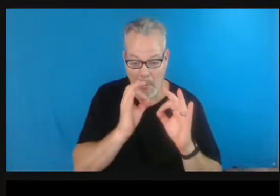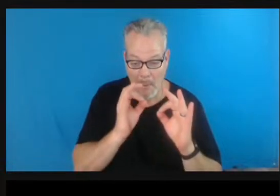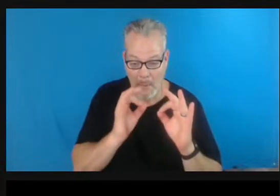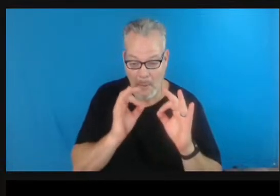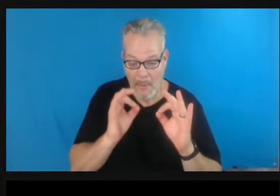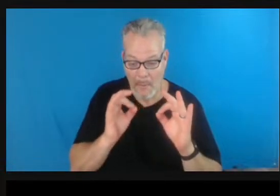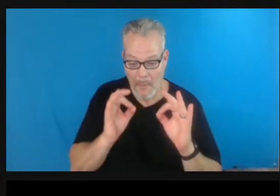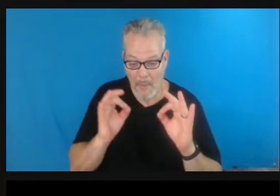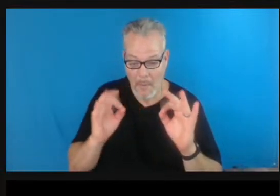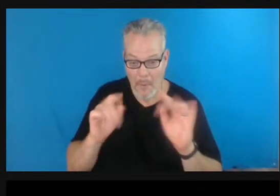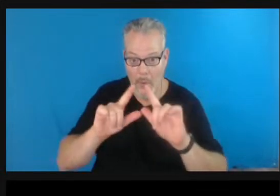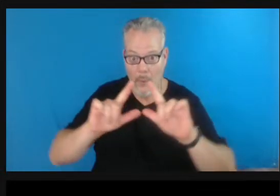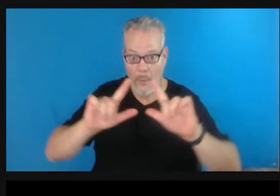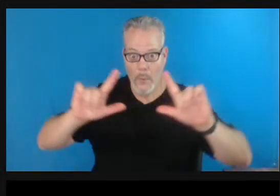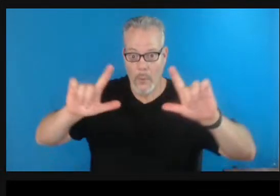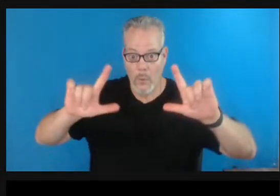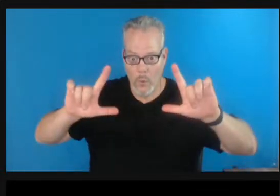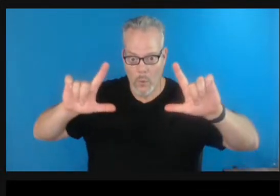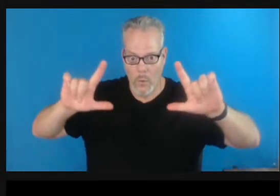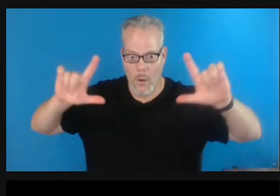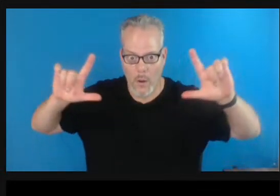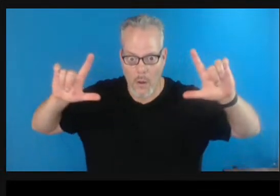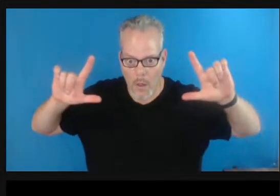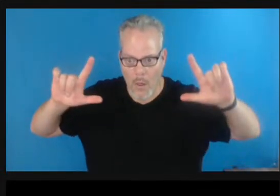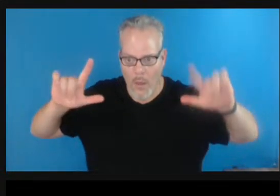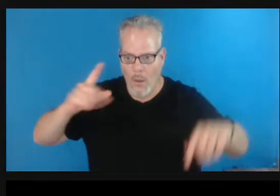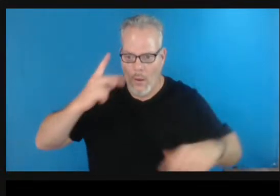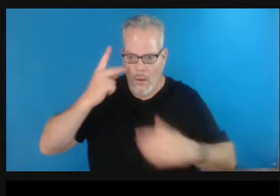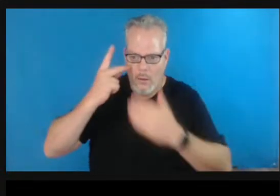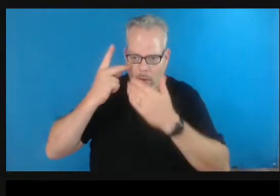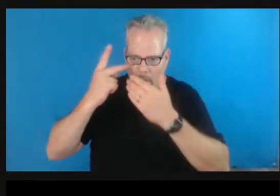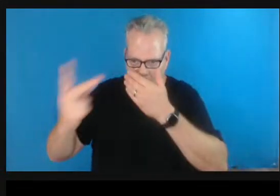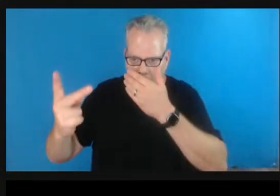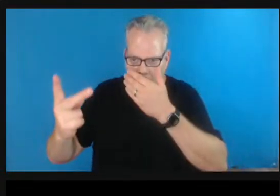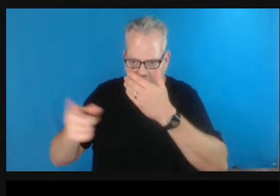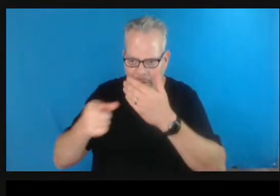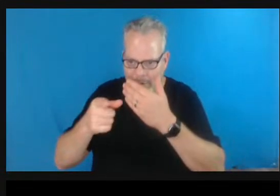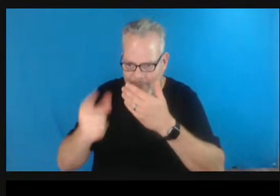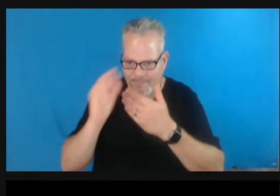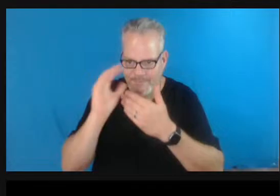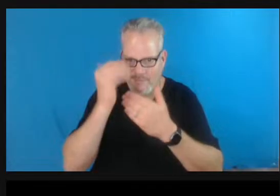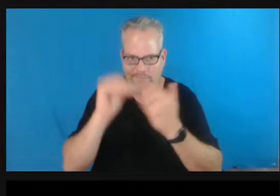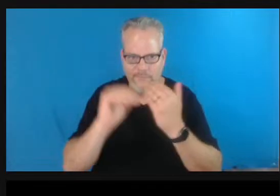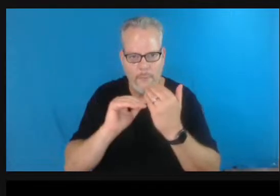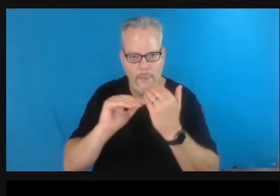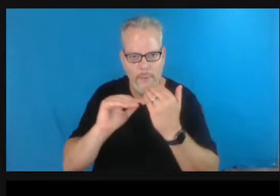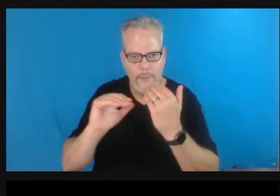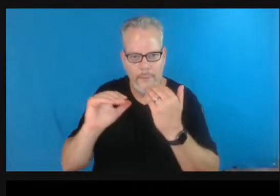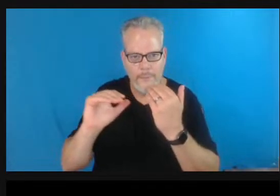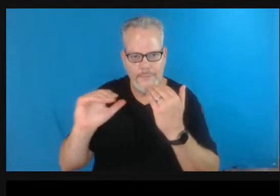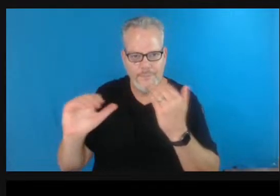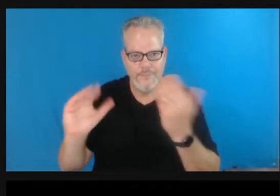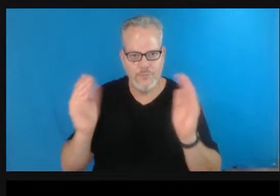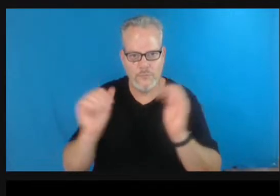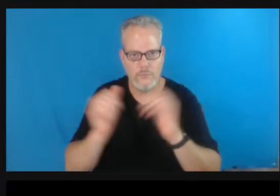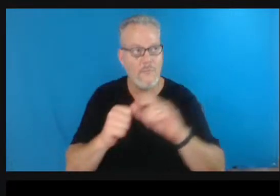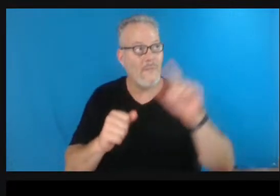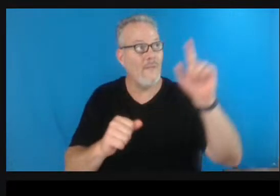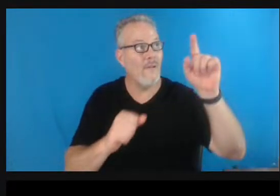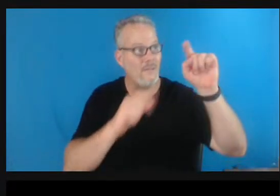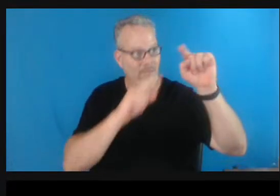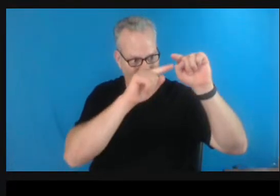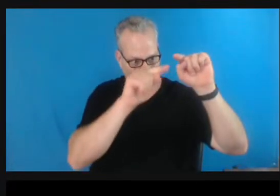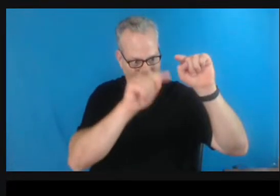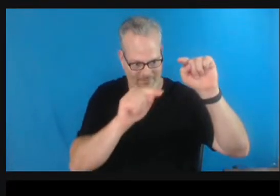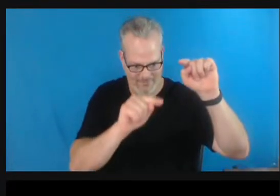that out there. You can see how it looks much flatter here since this eruption and compared to before. Right, these are